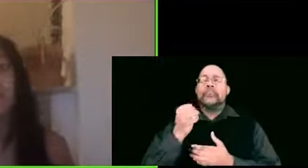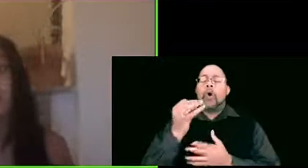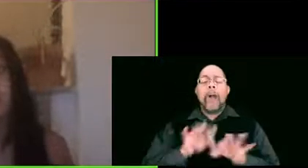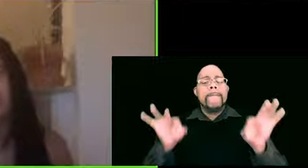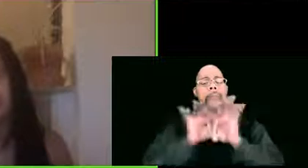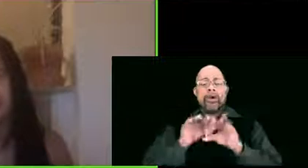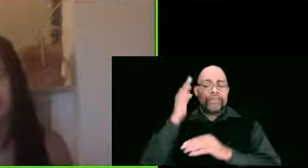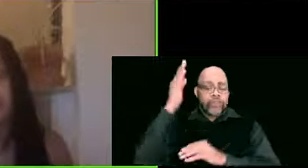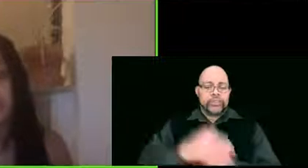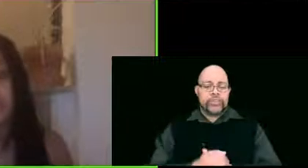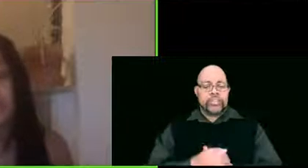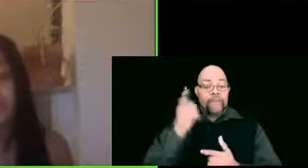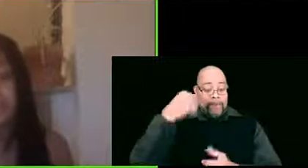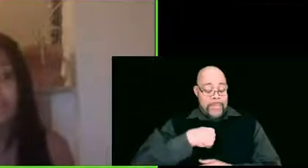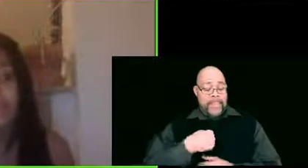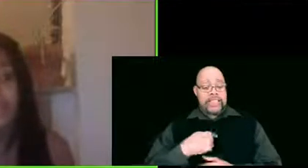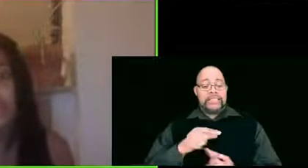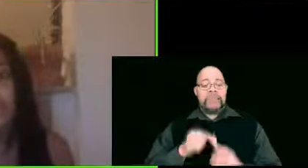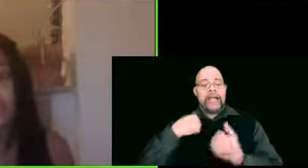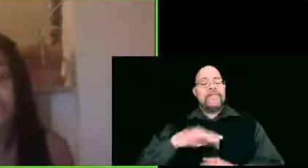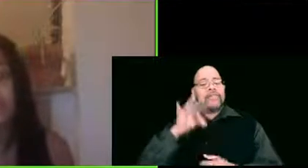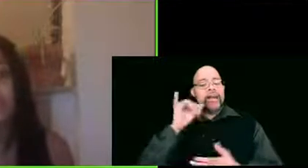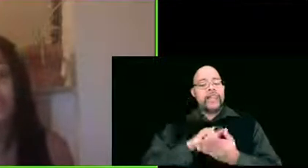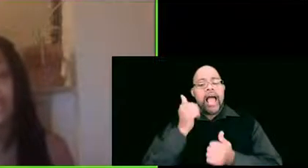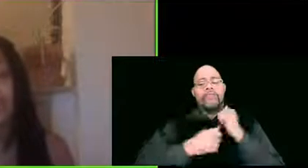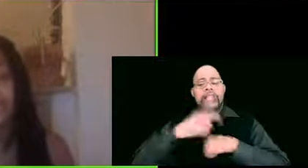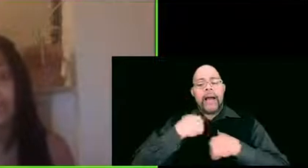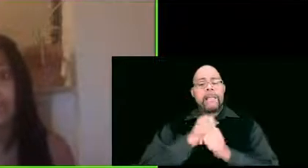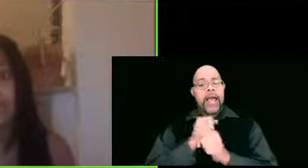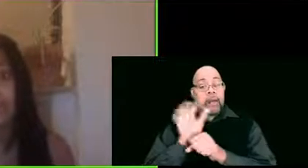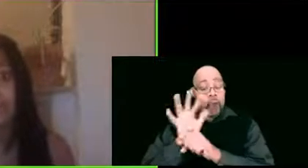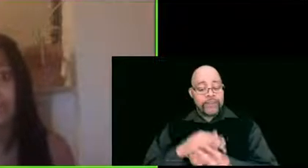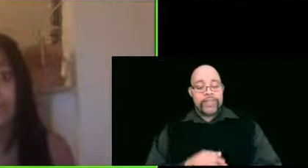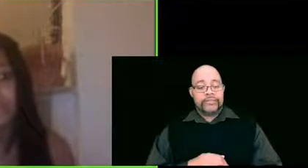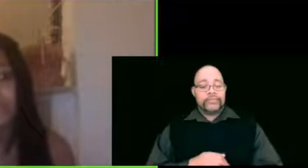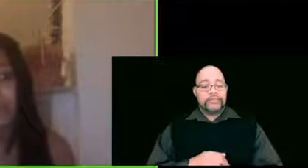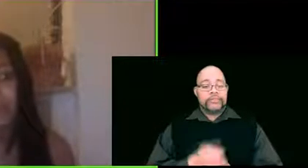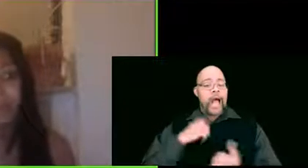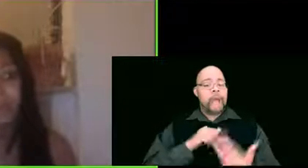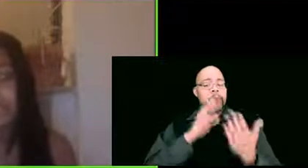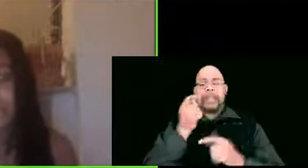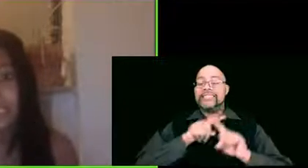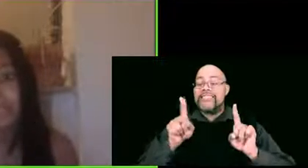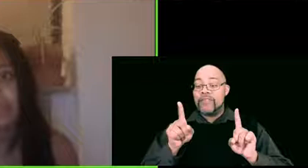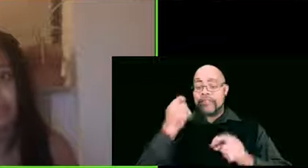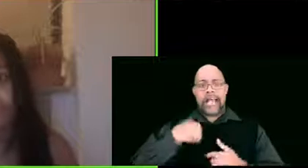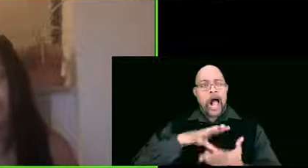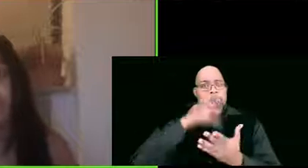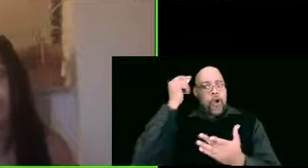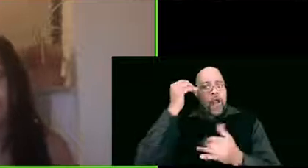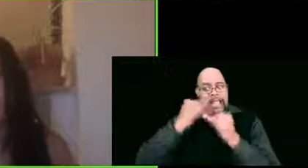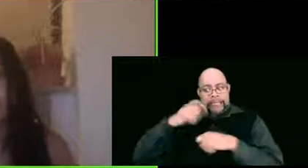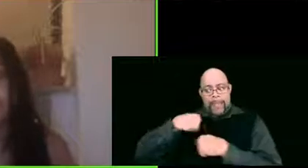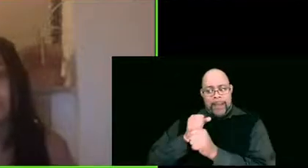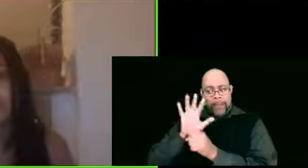be so essential in the long run. But for me, I especially found that every time I make a film, I approach it slightly differently, because